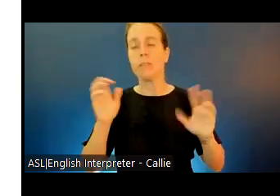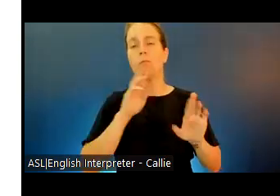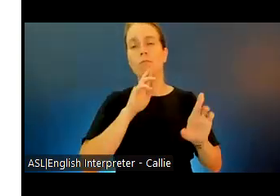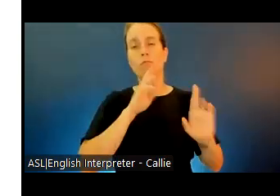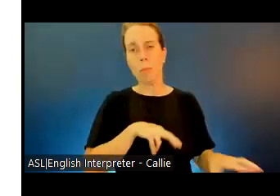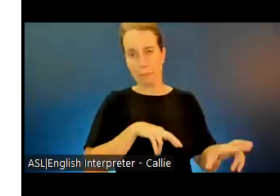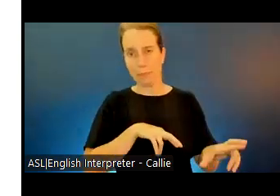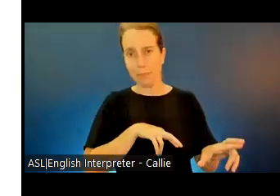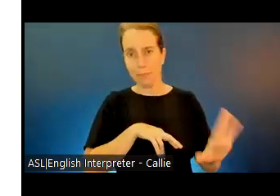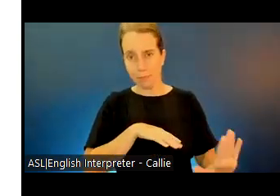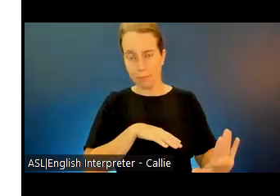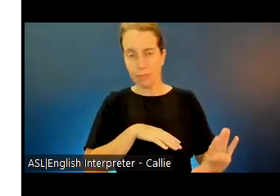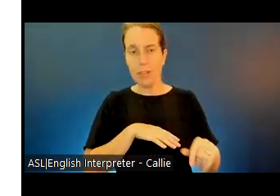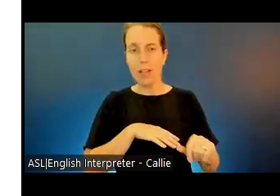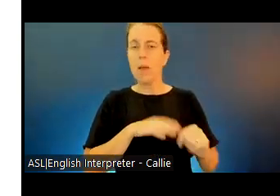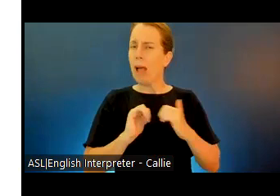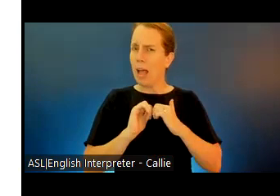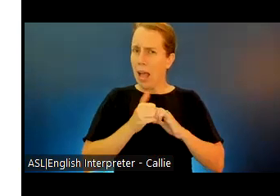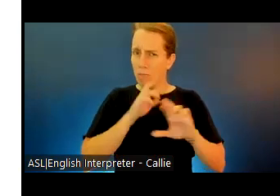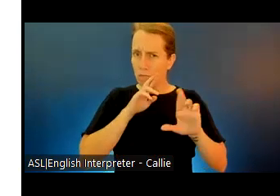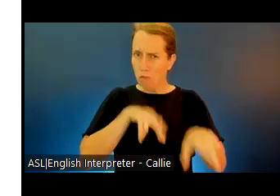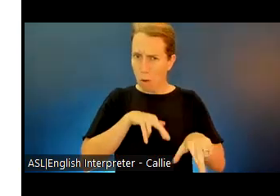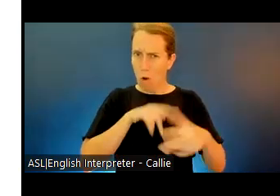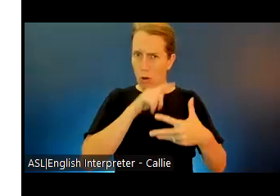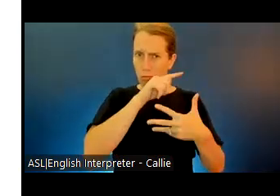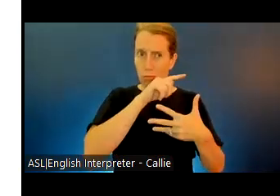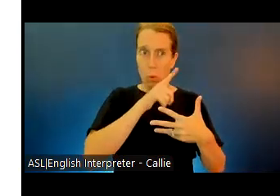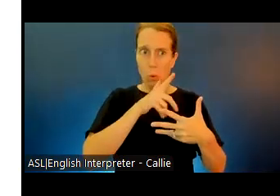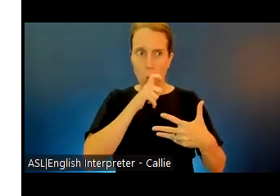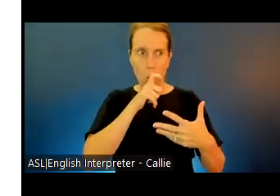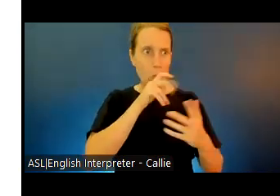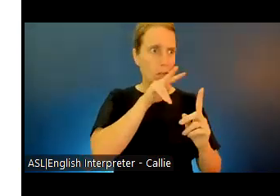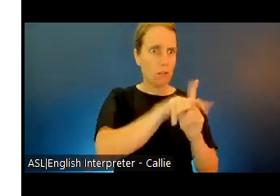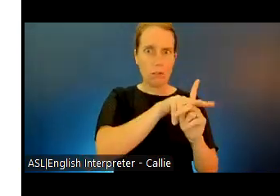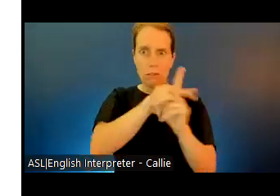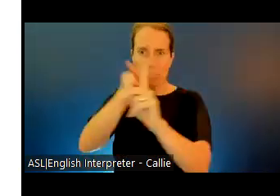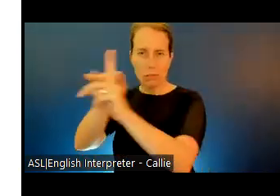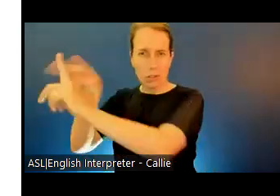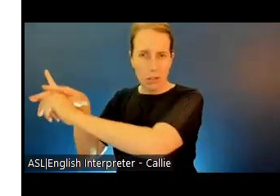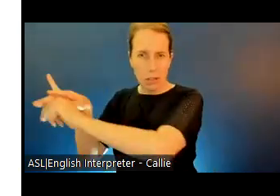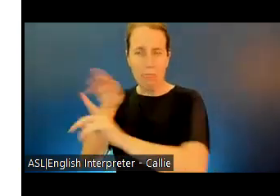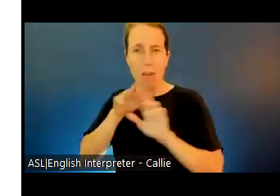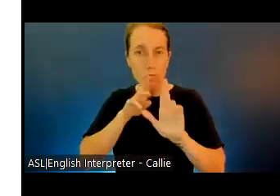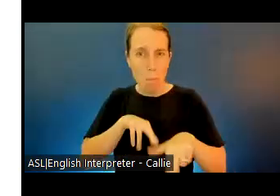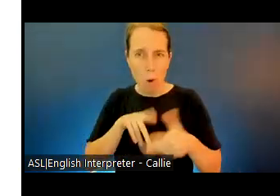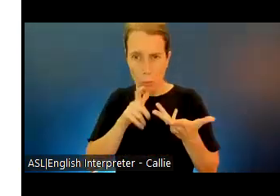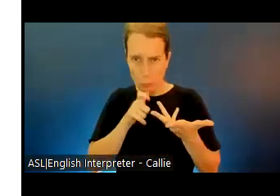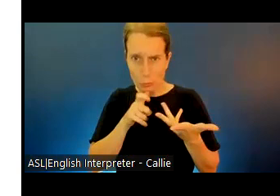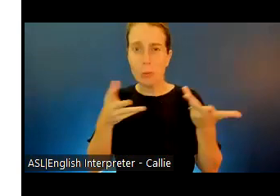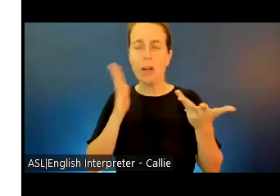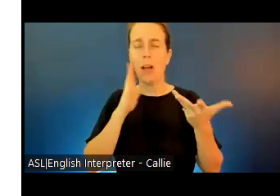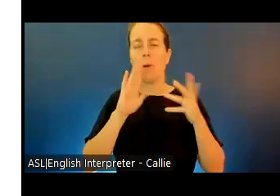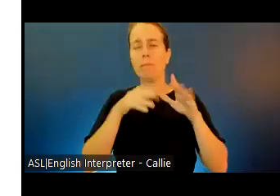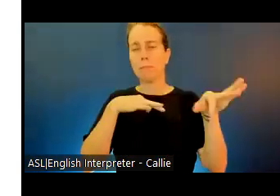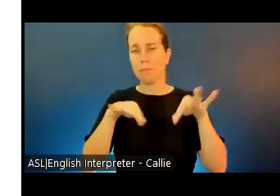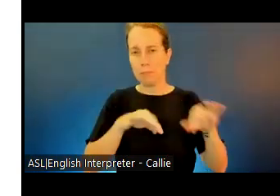and we're going to talk about the different entities in South Carolina that are tasked with investigating allegations of